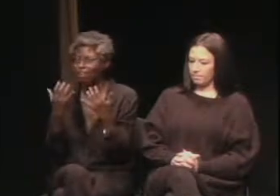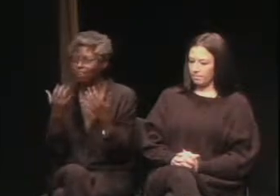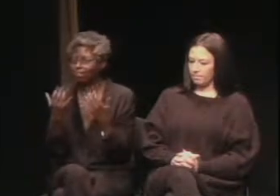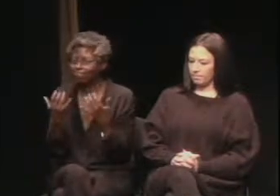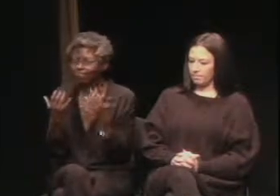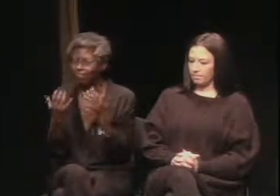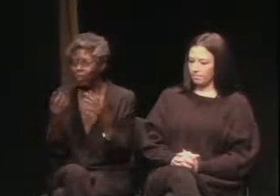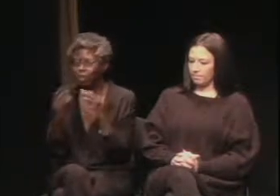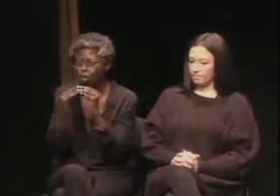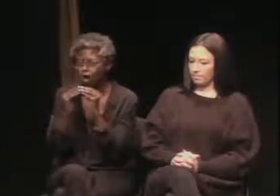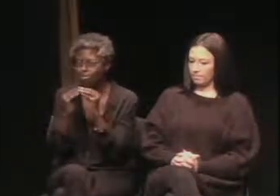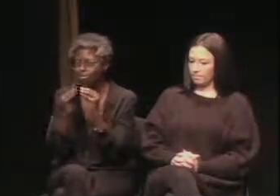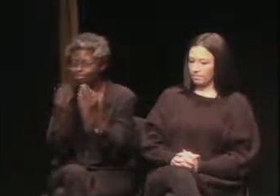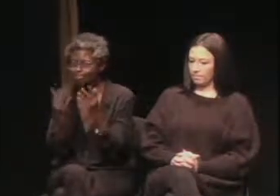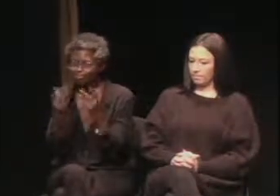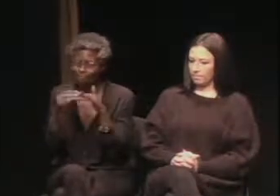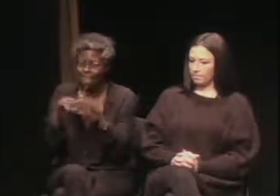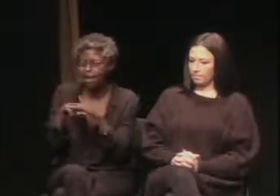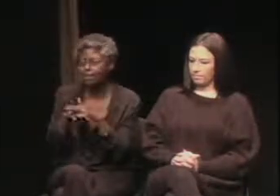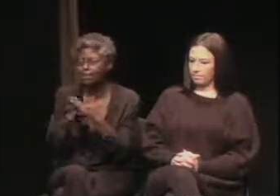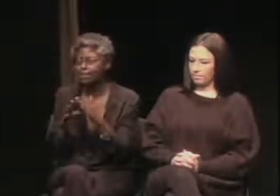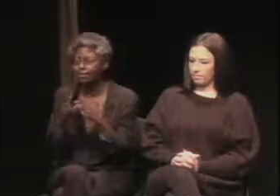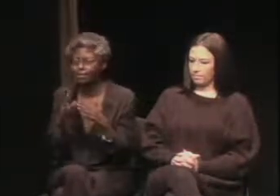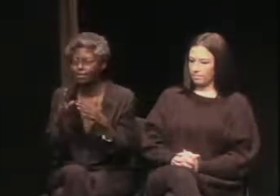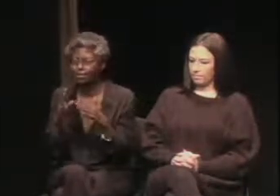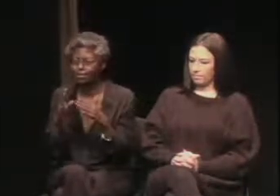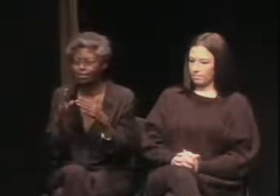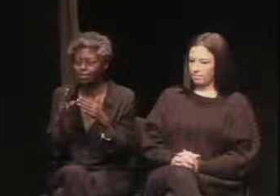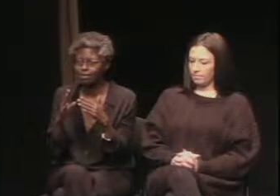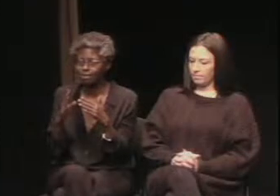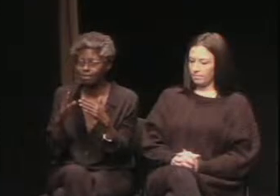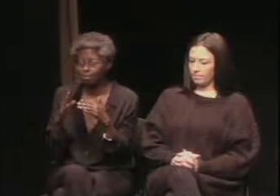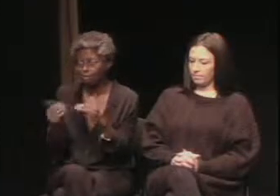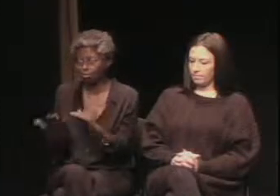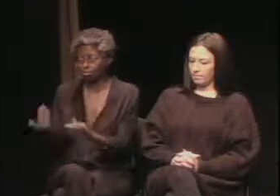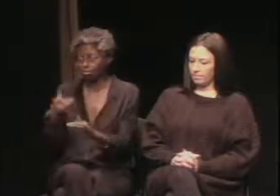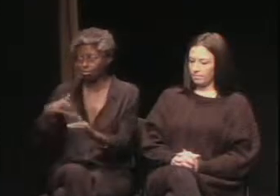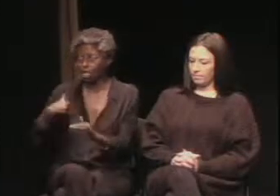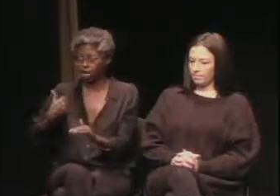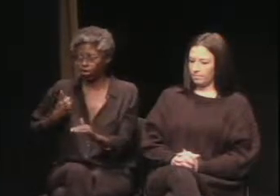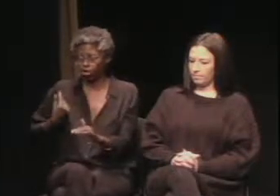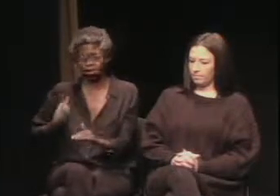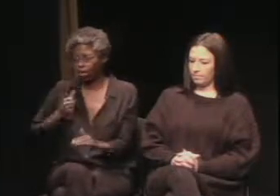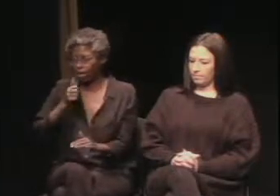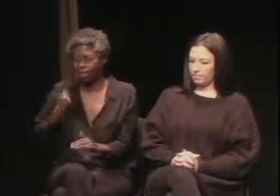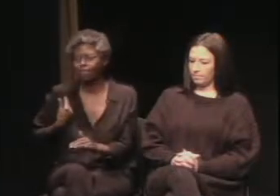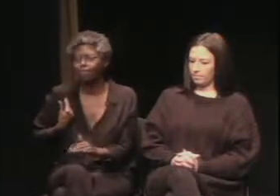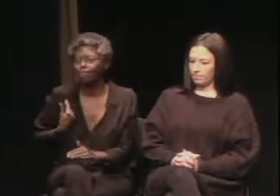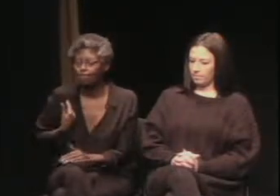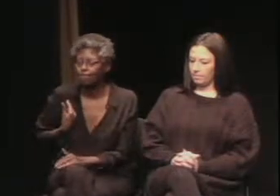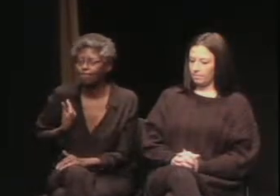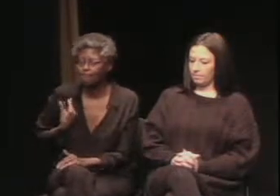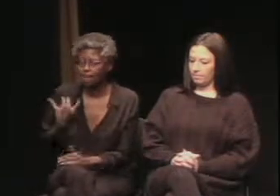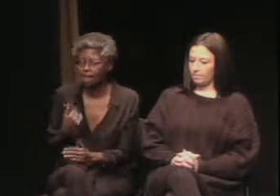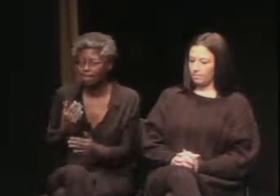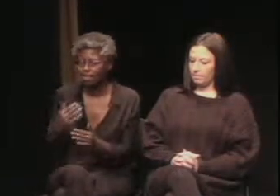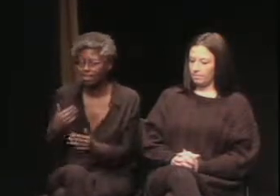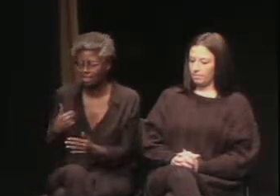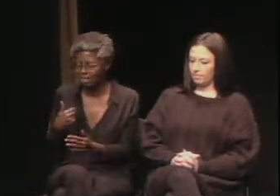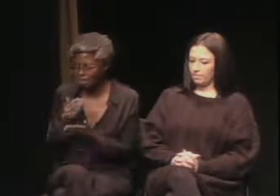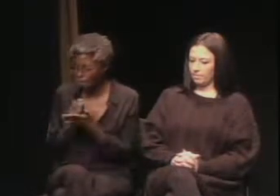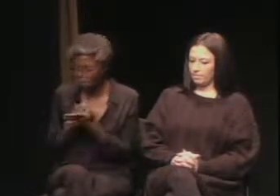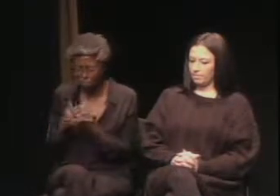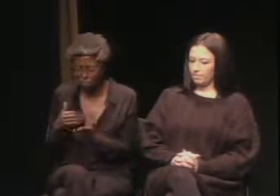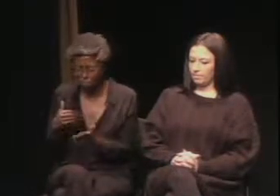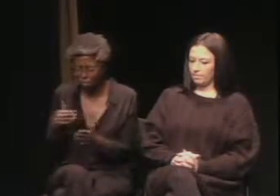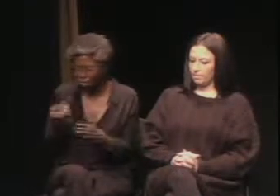more, access than we had when we were younger, but there's still gonna be some little black girl who will pick up this